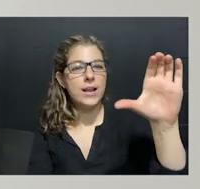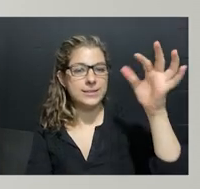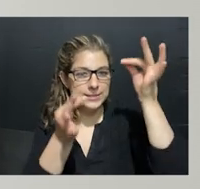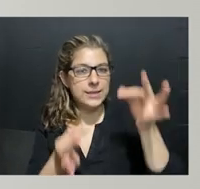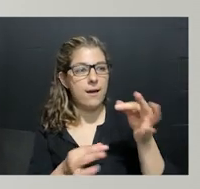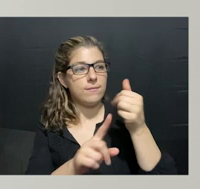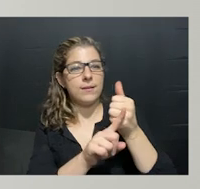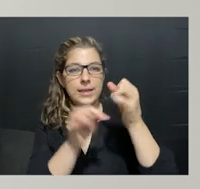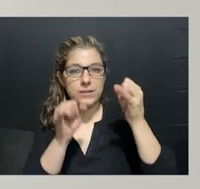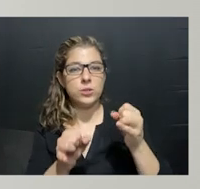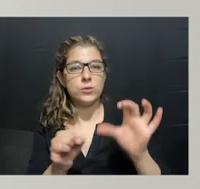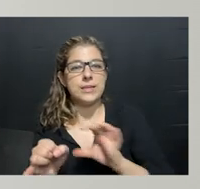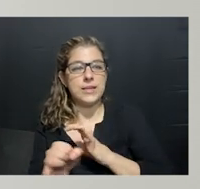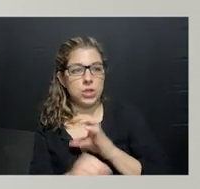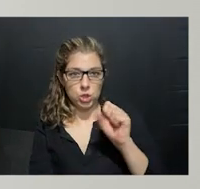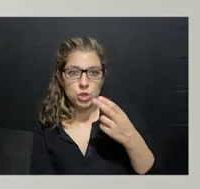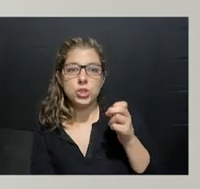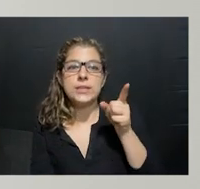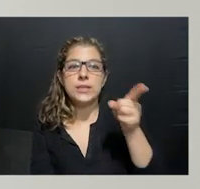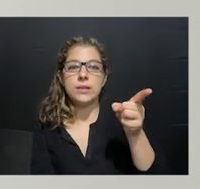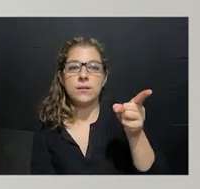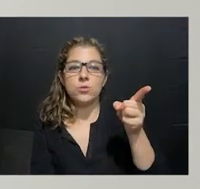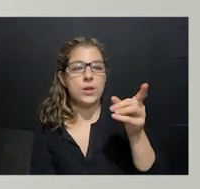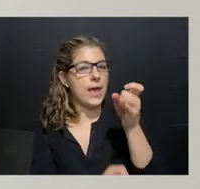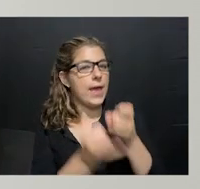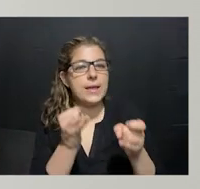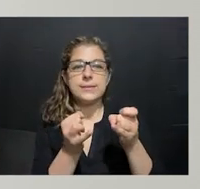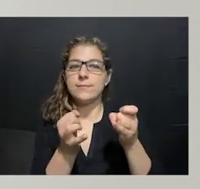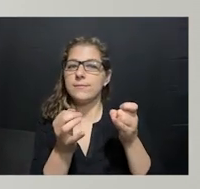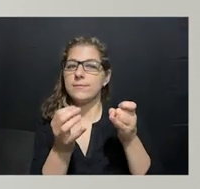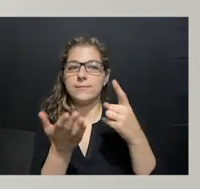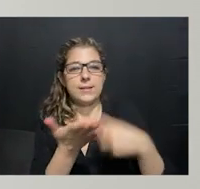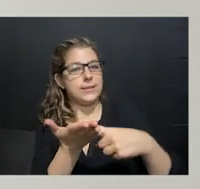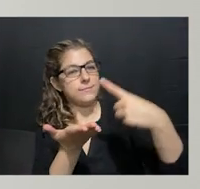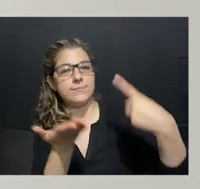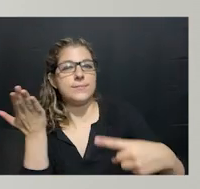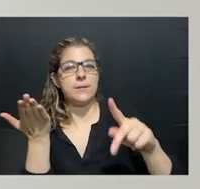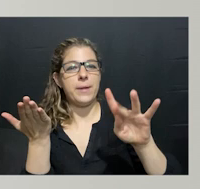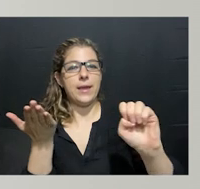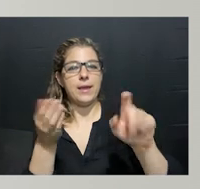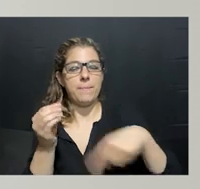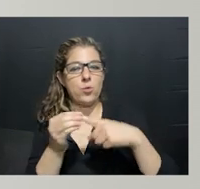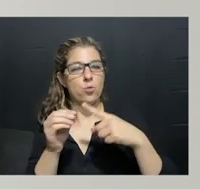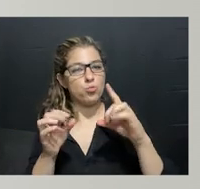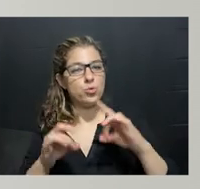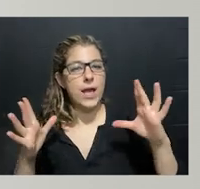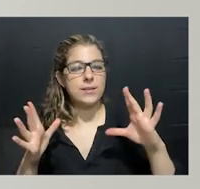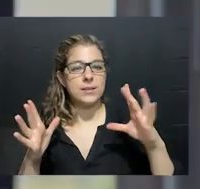an individual citizen, she was going to end the debate about the